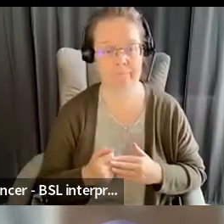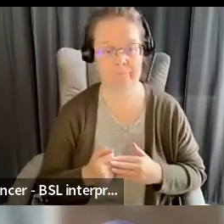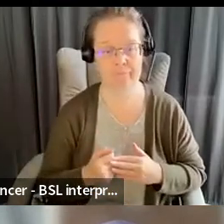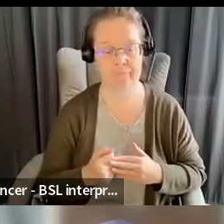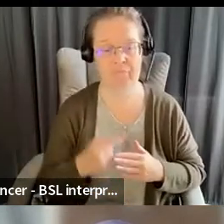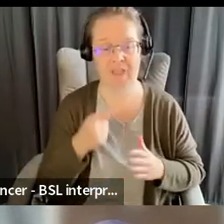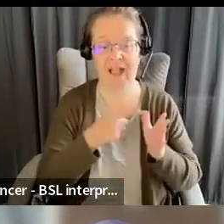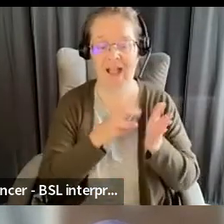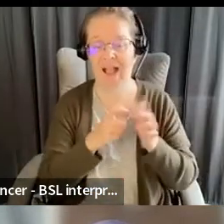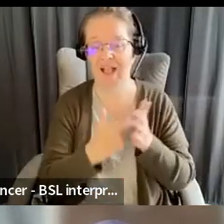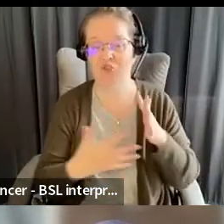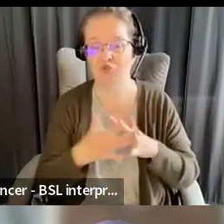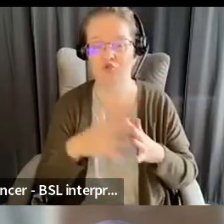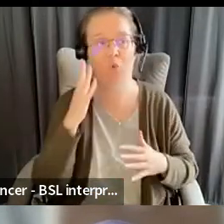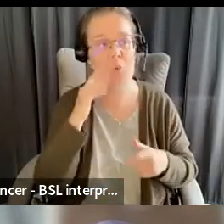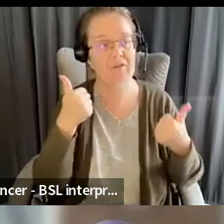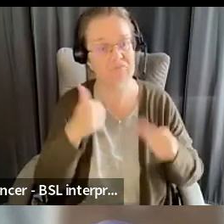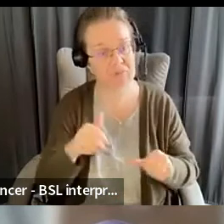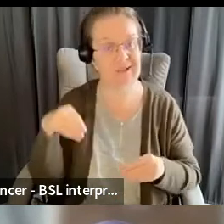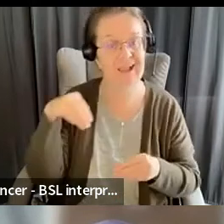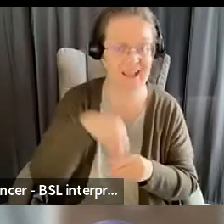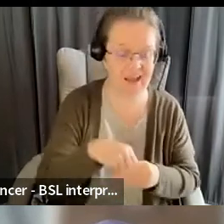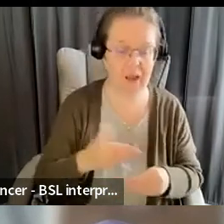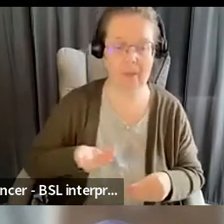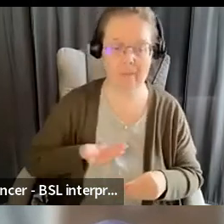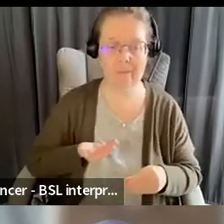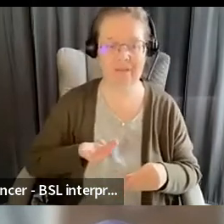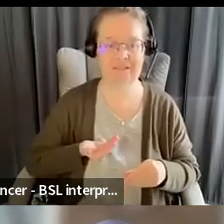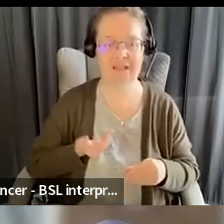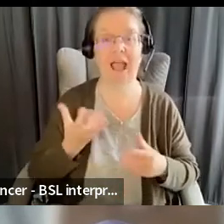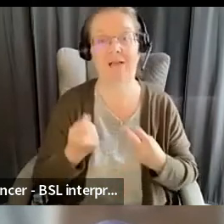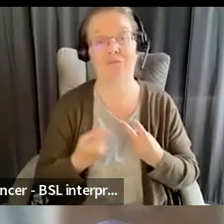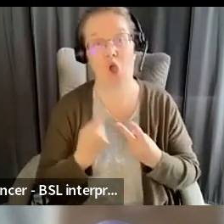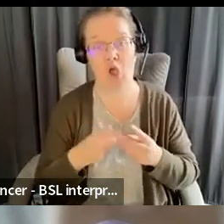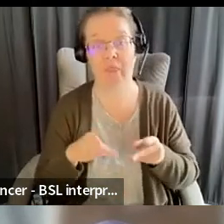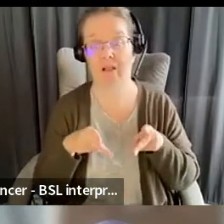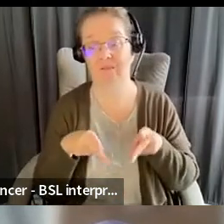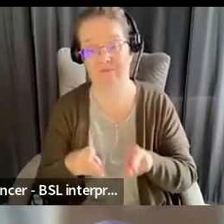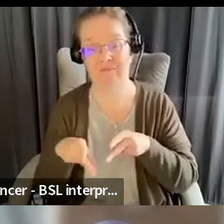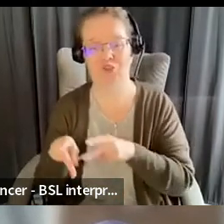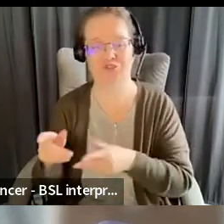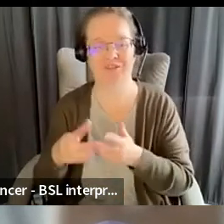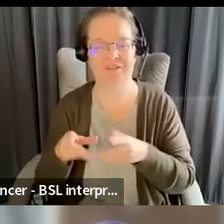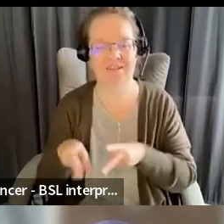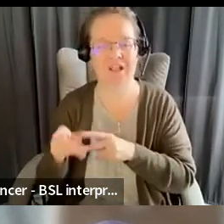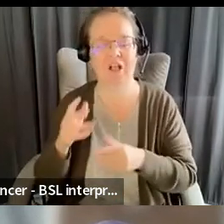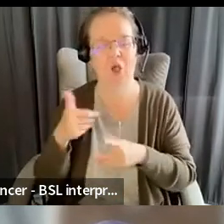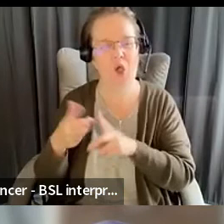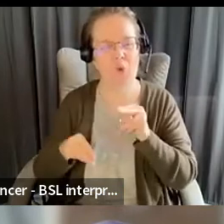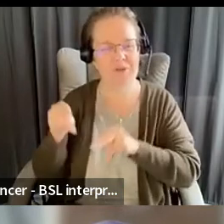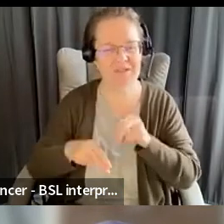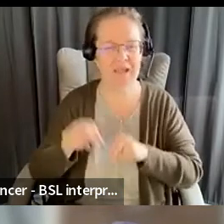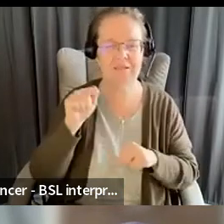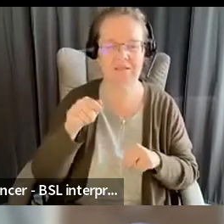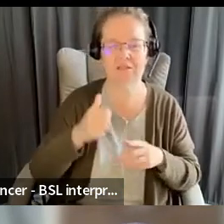about, once you're in the business as well, there's another version of the system that's used to sort of assess your support required once